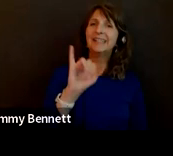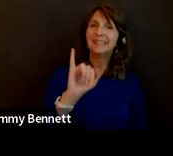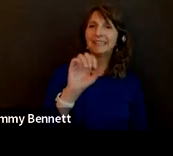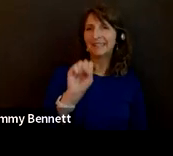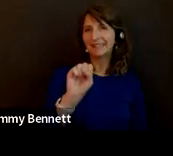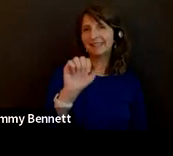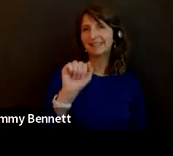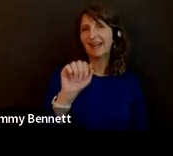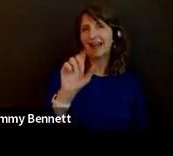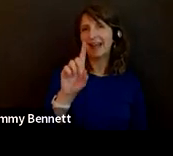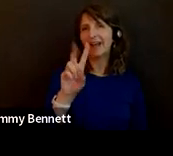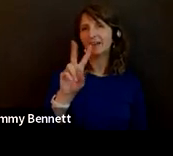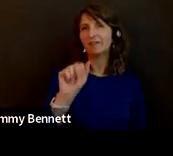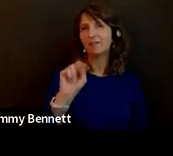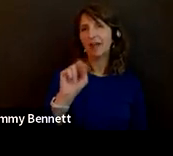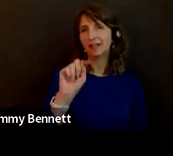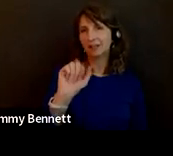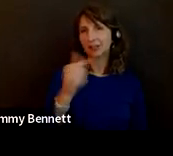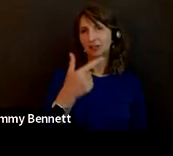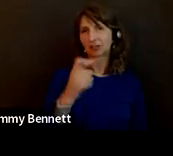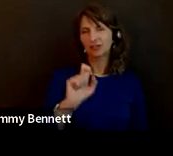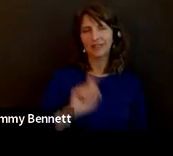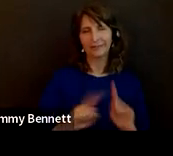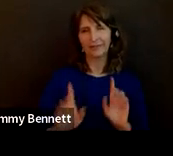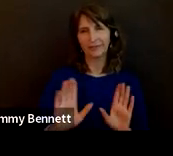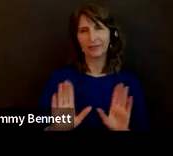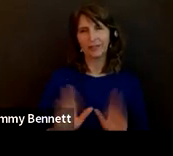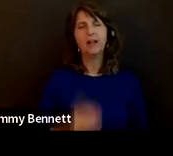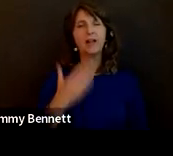And I think we'll get more information into that later.